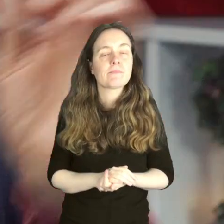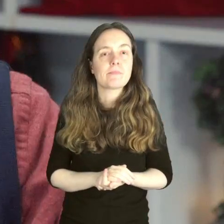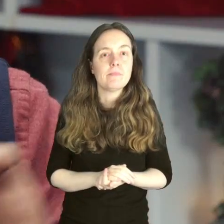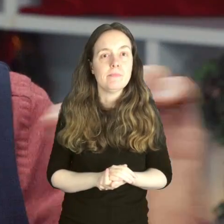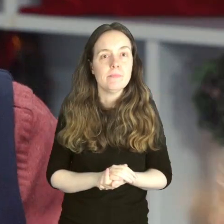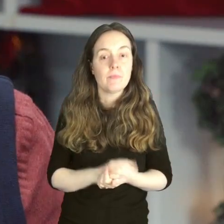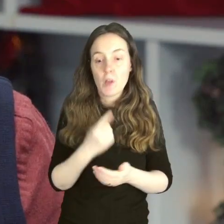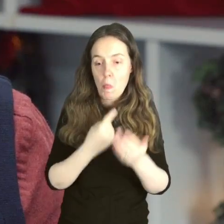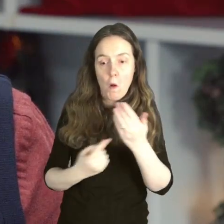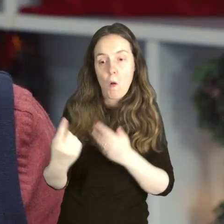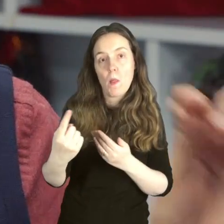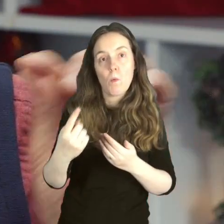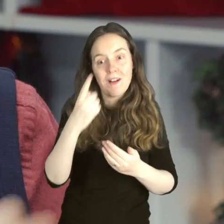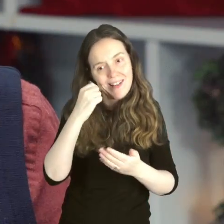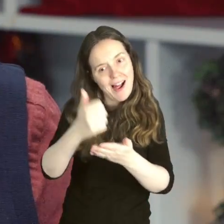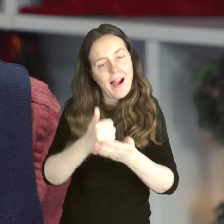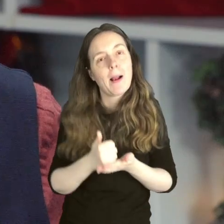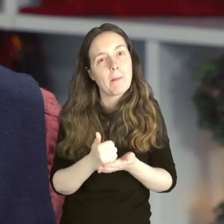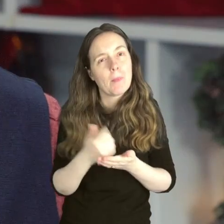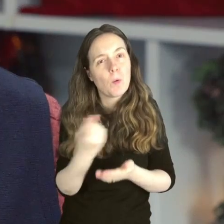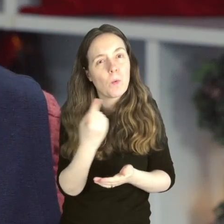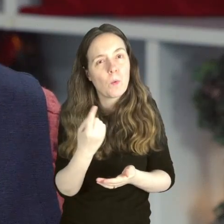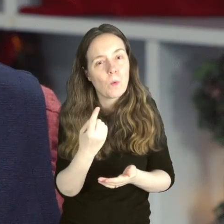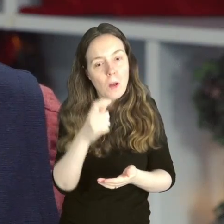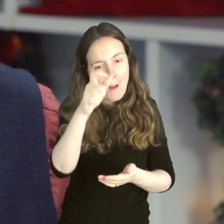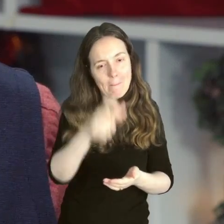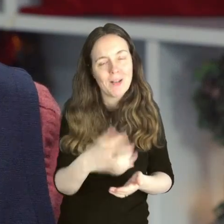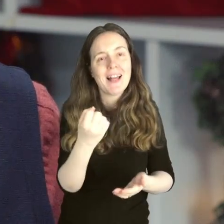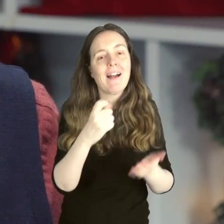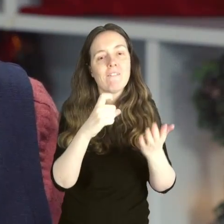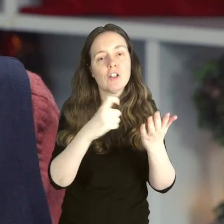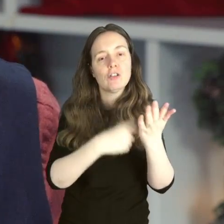The only one who can help us is someone in credit.